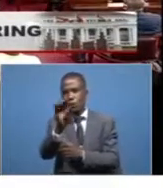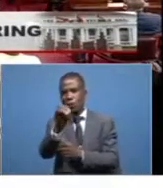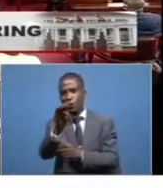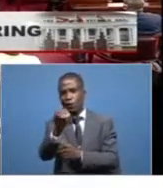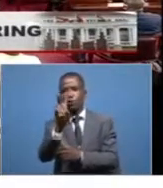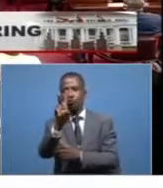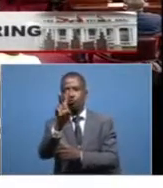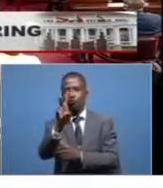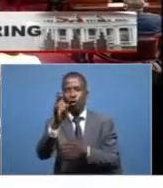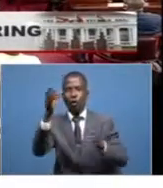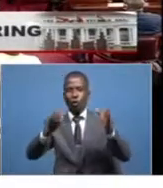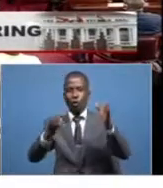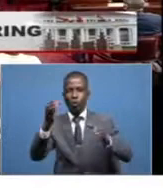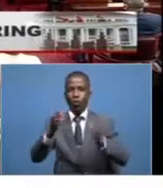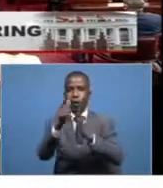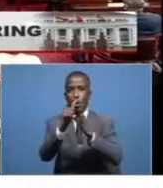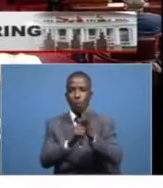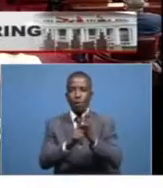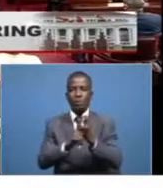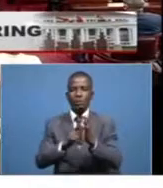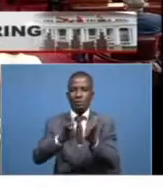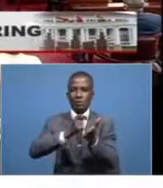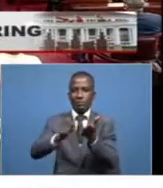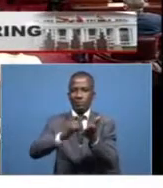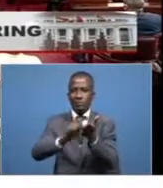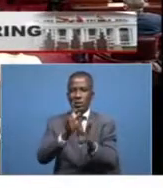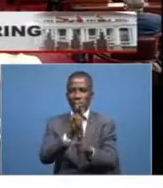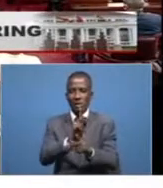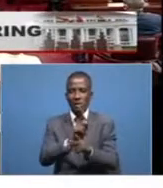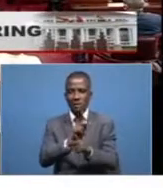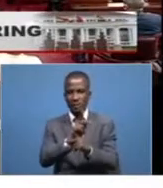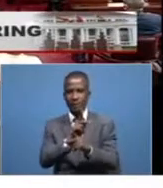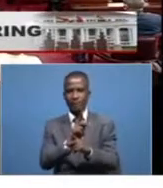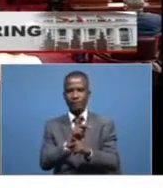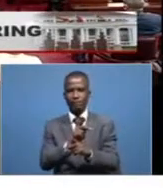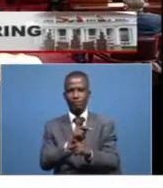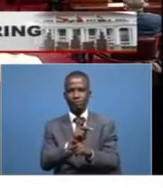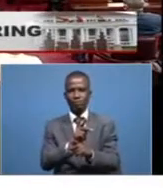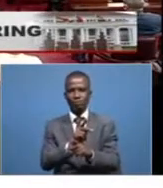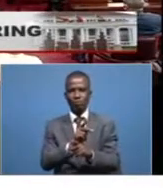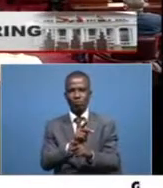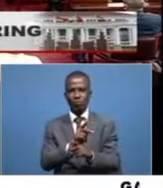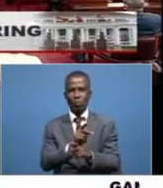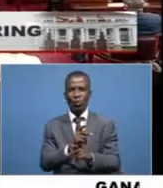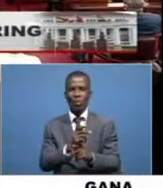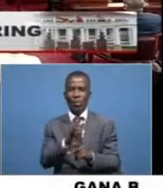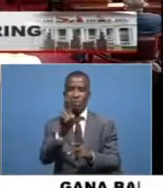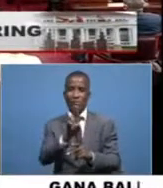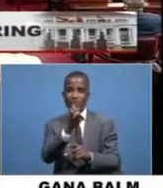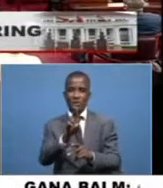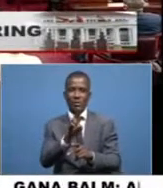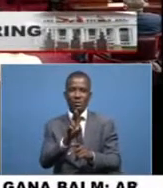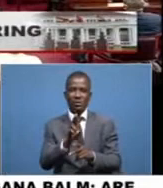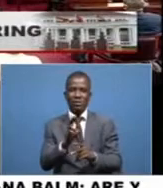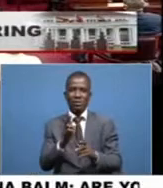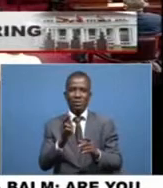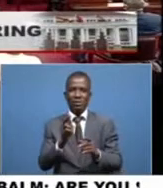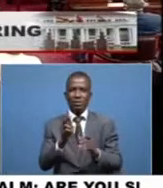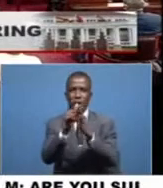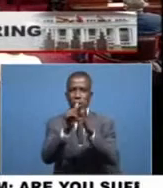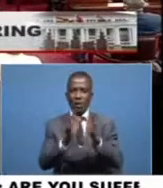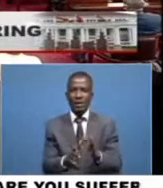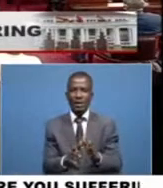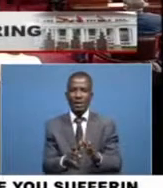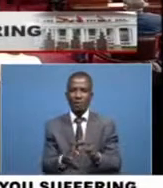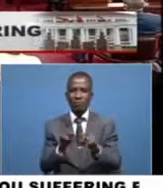Supreme Court of Ghana law reports 1551 at 1567, which was cited to us by counsel for